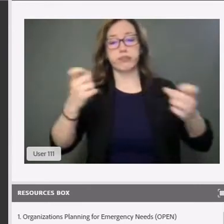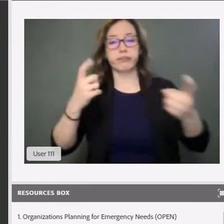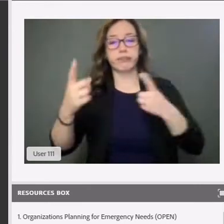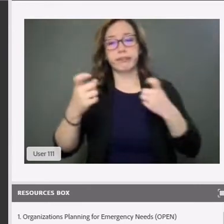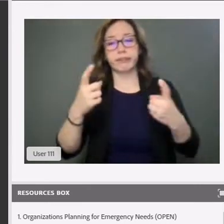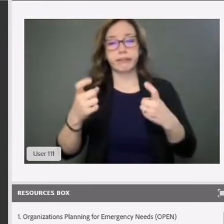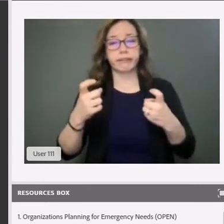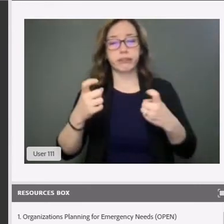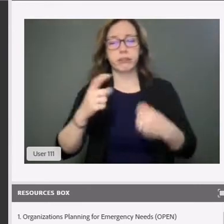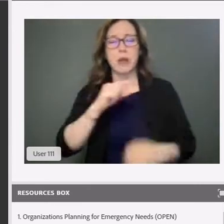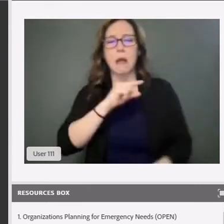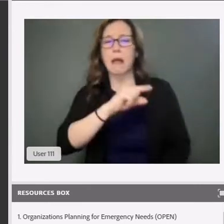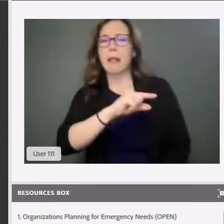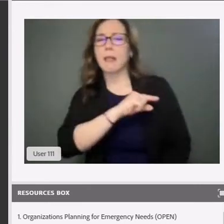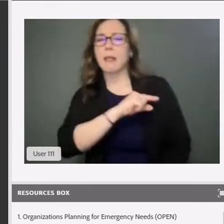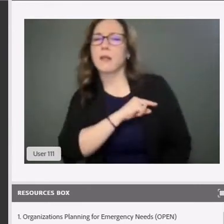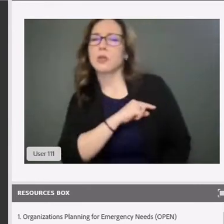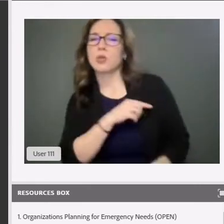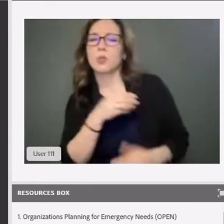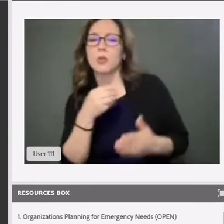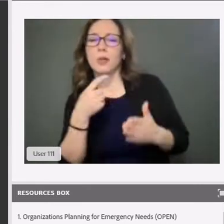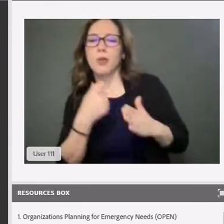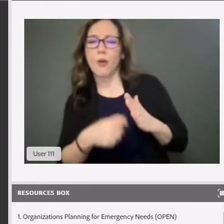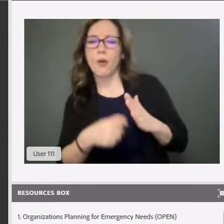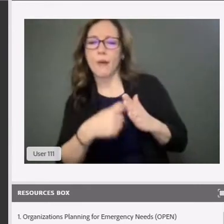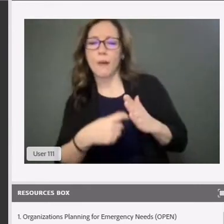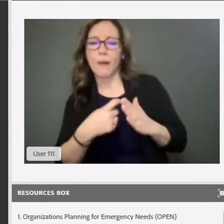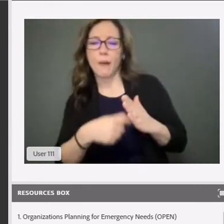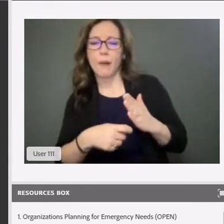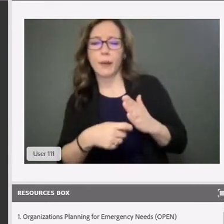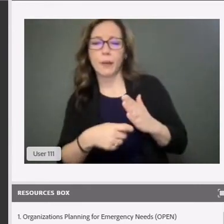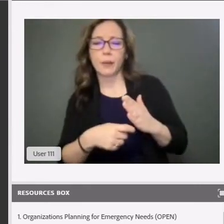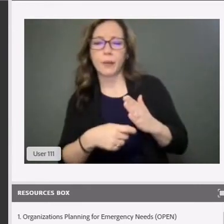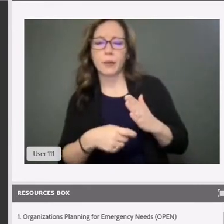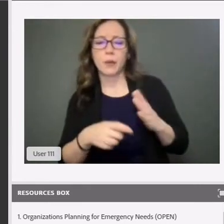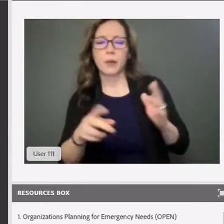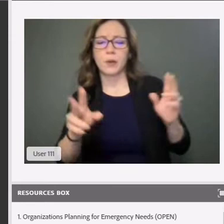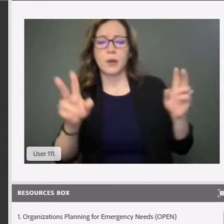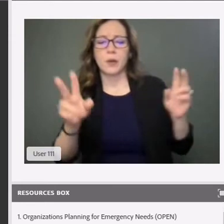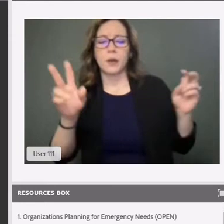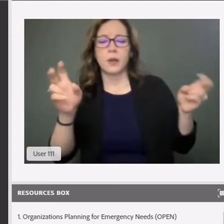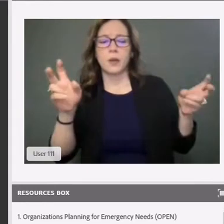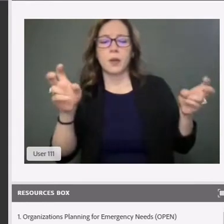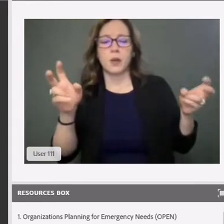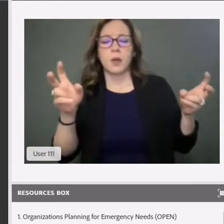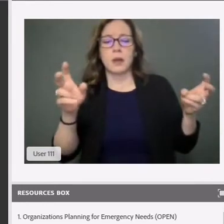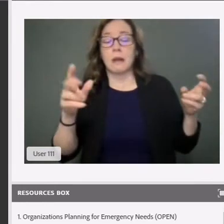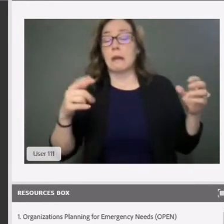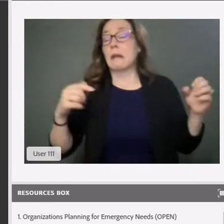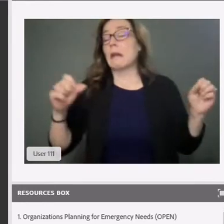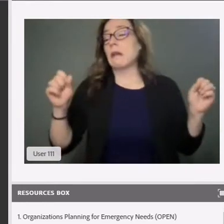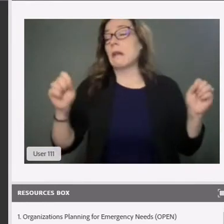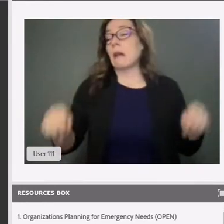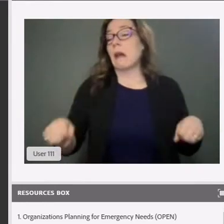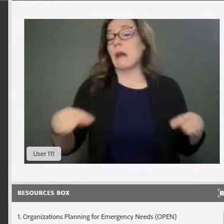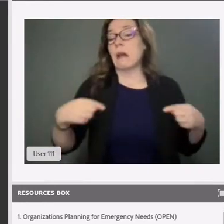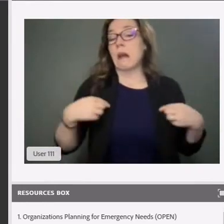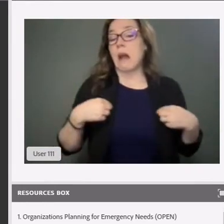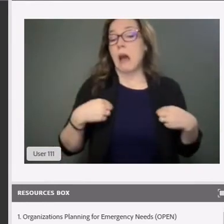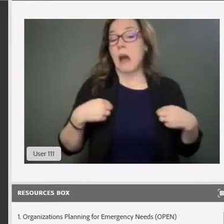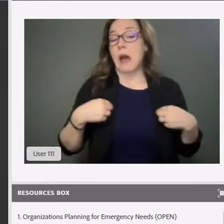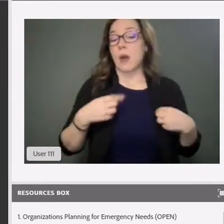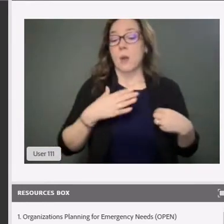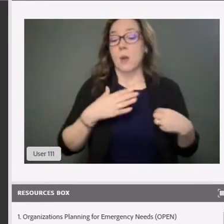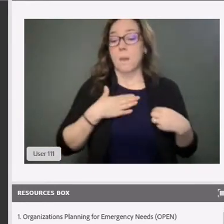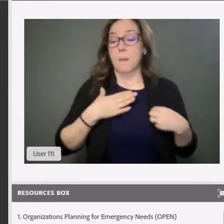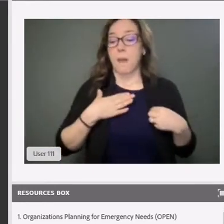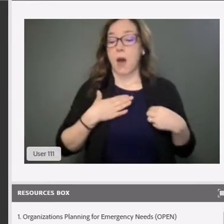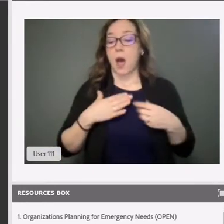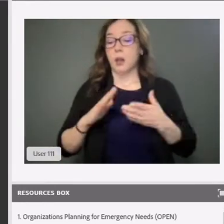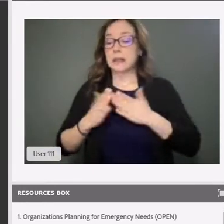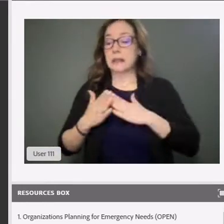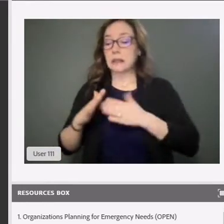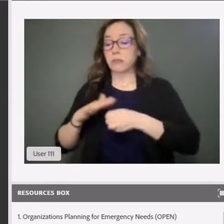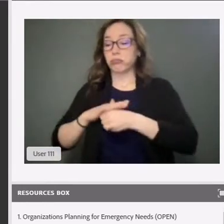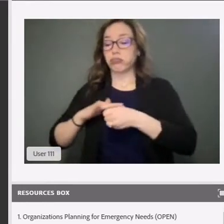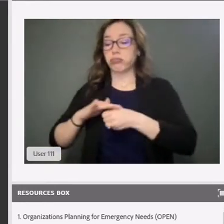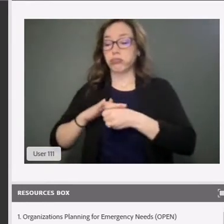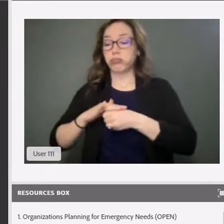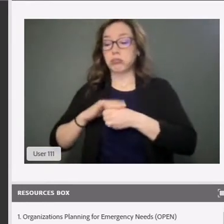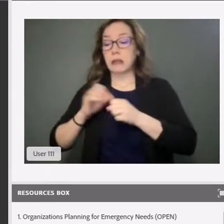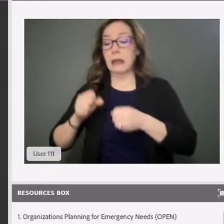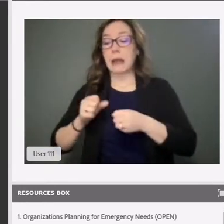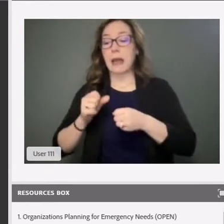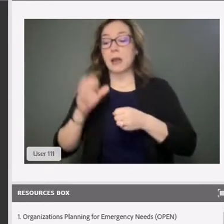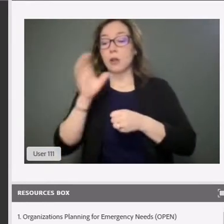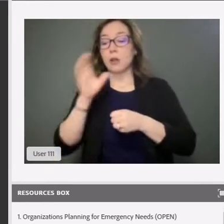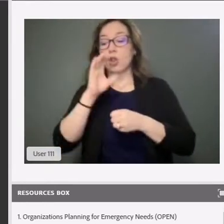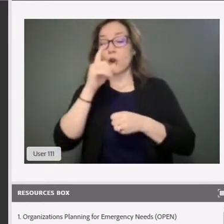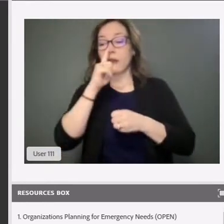on eligible costs. Can, quote, something along the lines of, can I seek or can my municipality seek reimbursement